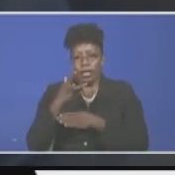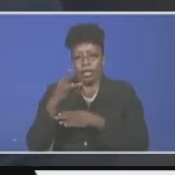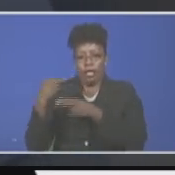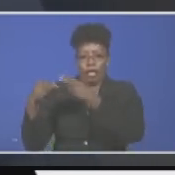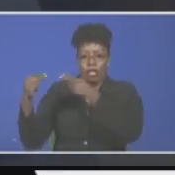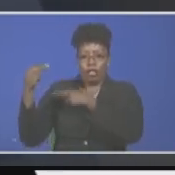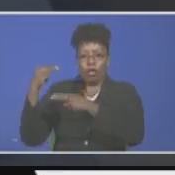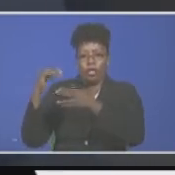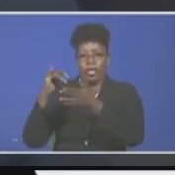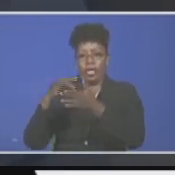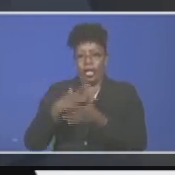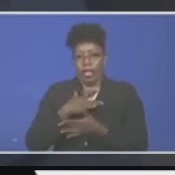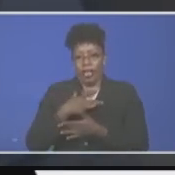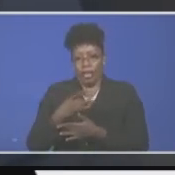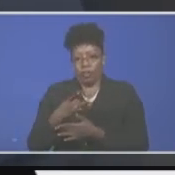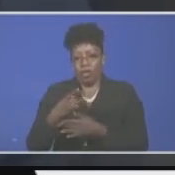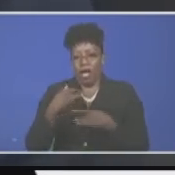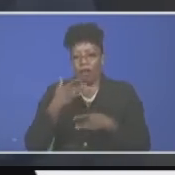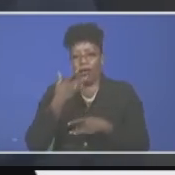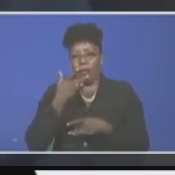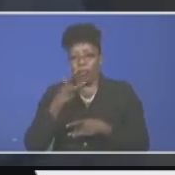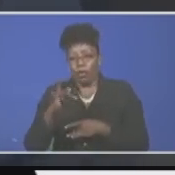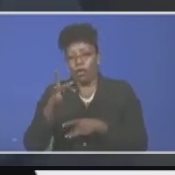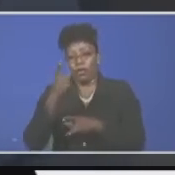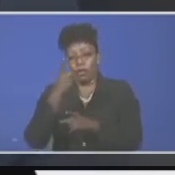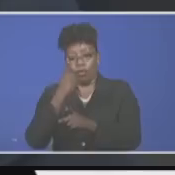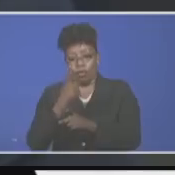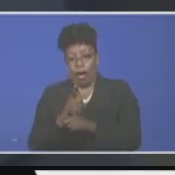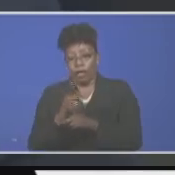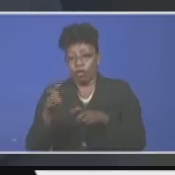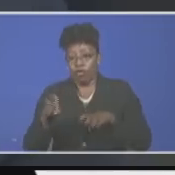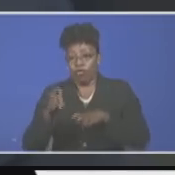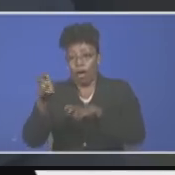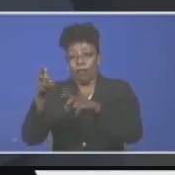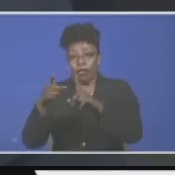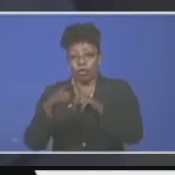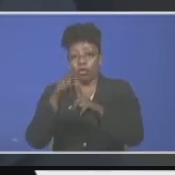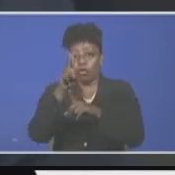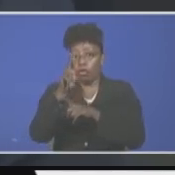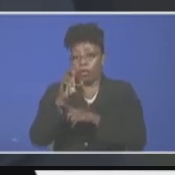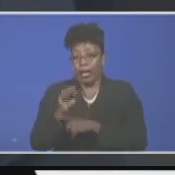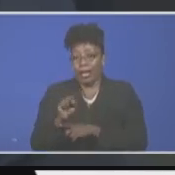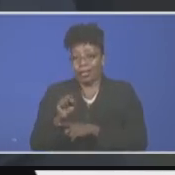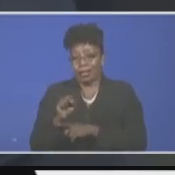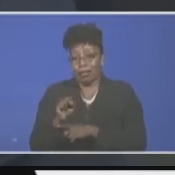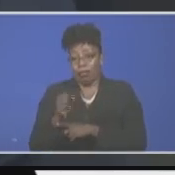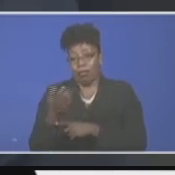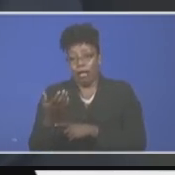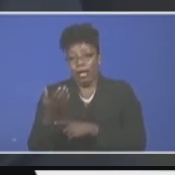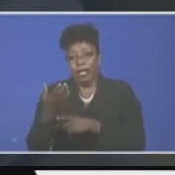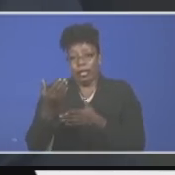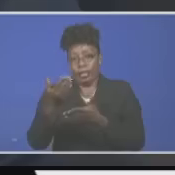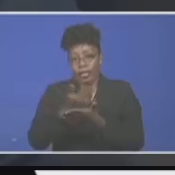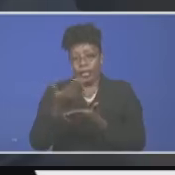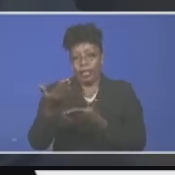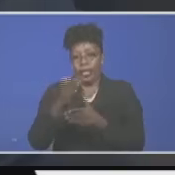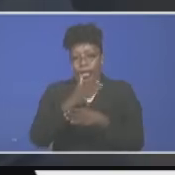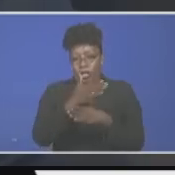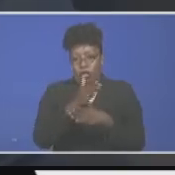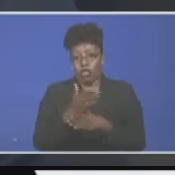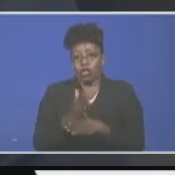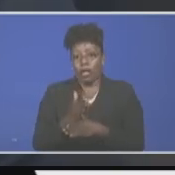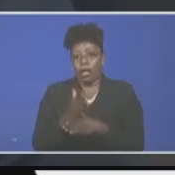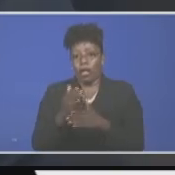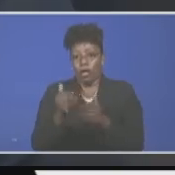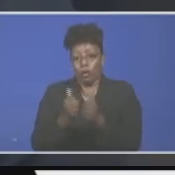know, we have a birthright to travel to the U.S., and this is something that the sentiment that I often share with